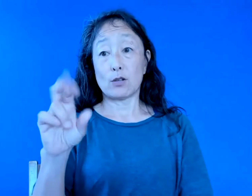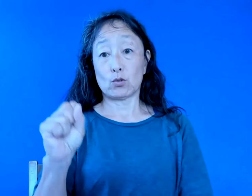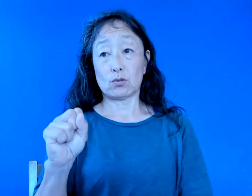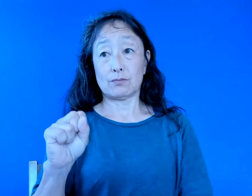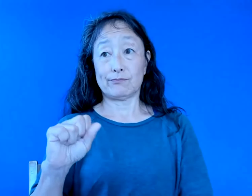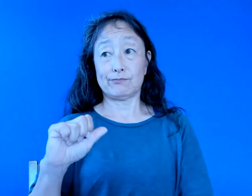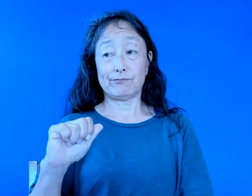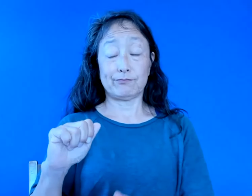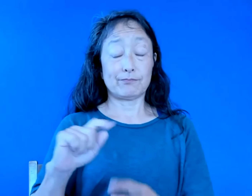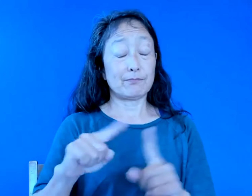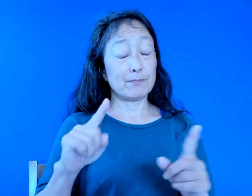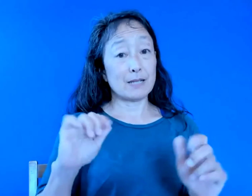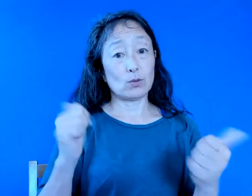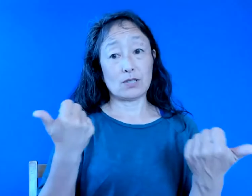challenging,